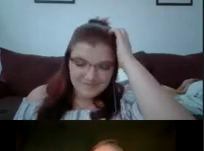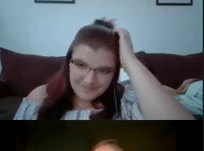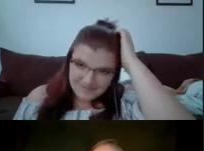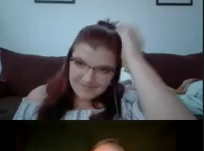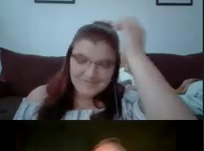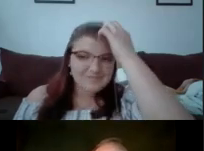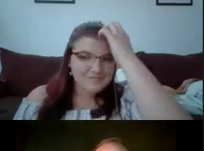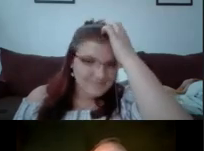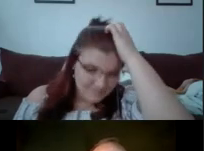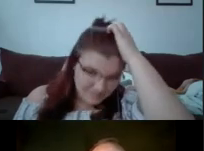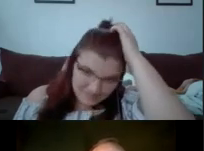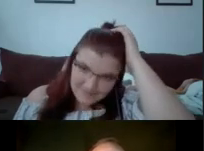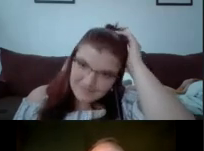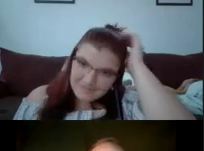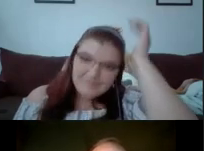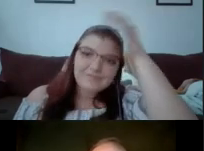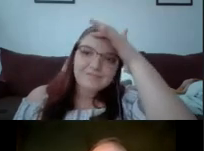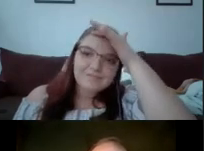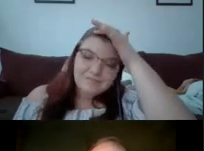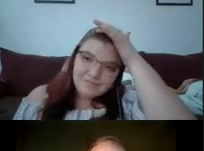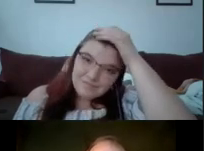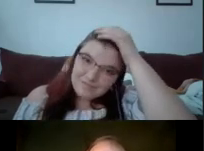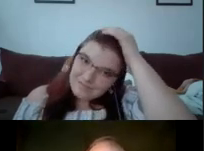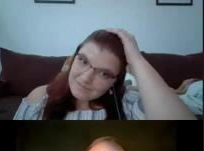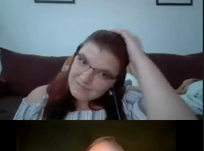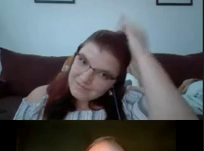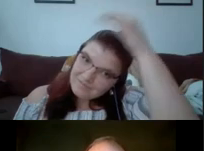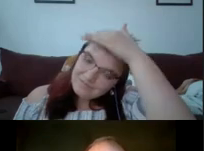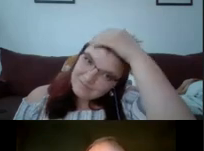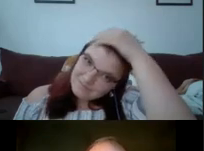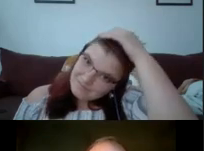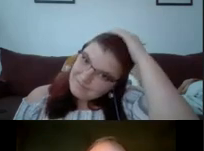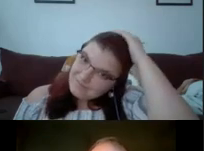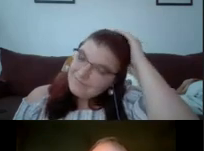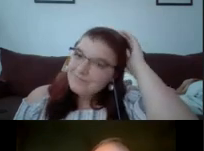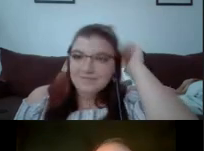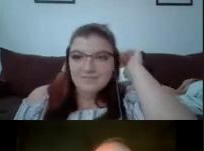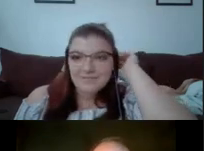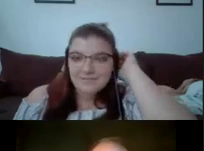And she said a lot of them had been in the service, and she was convinced they knew a hell of a lot more about the topic